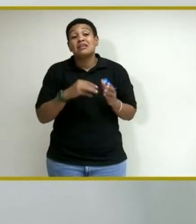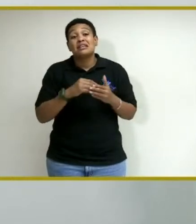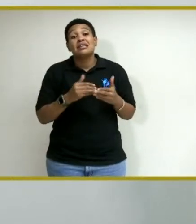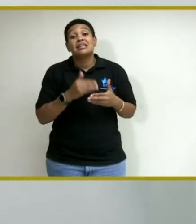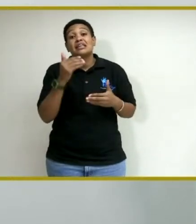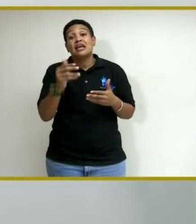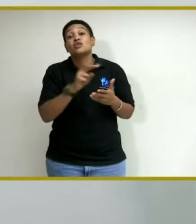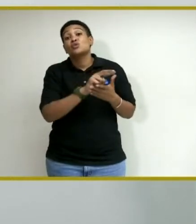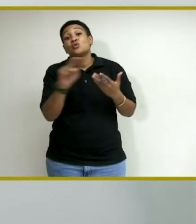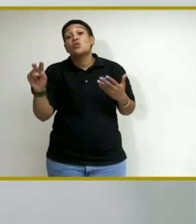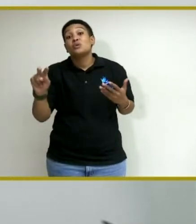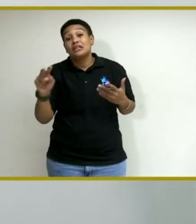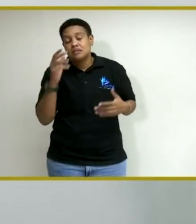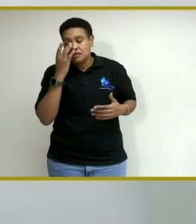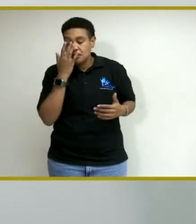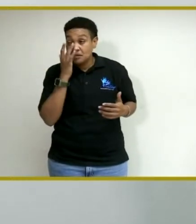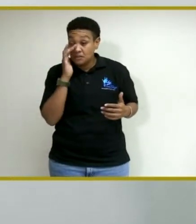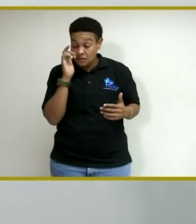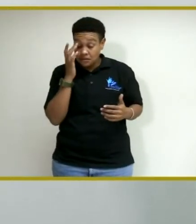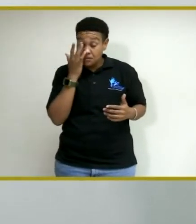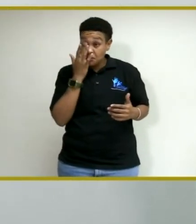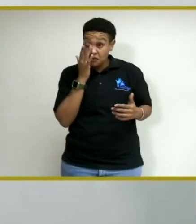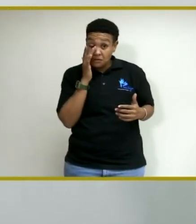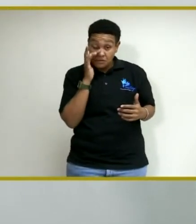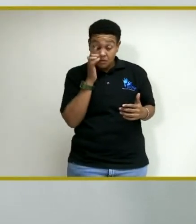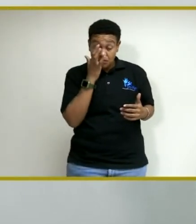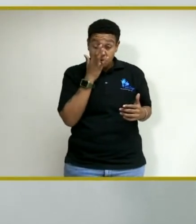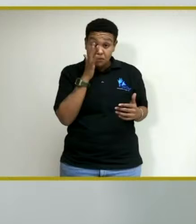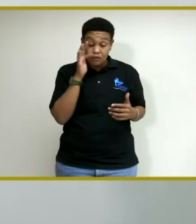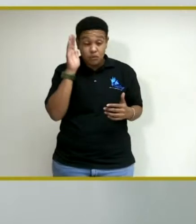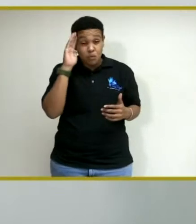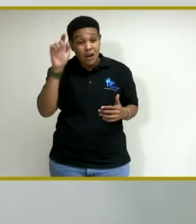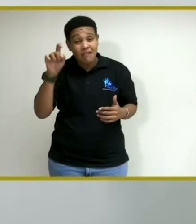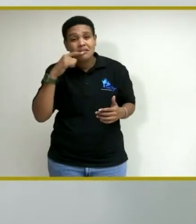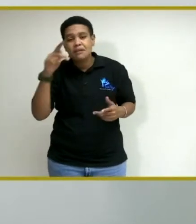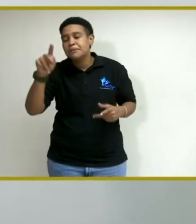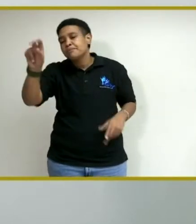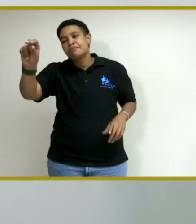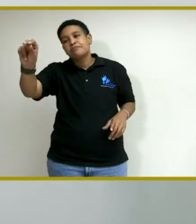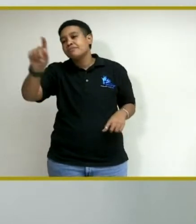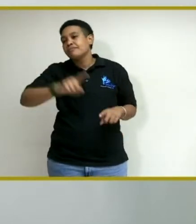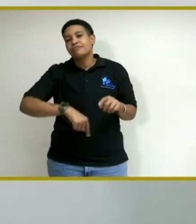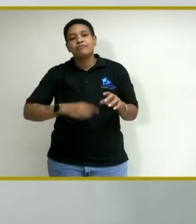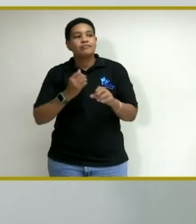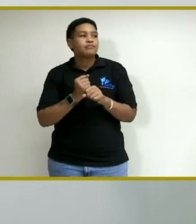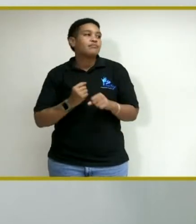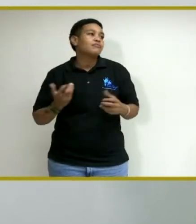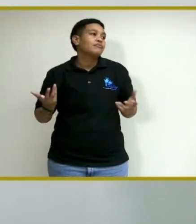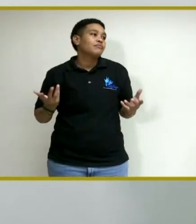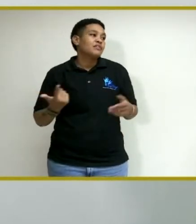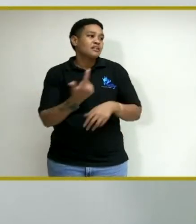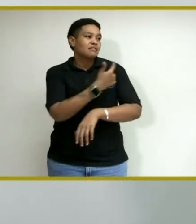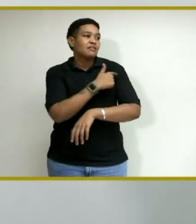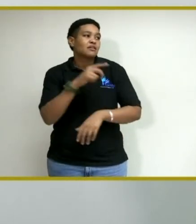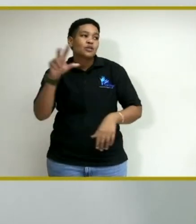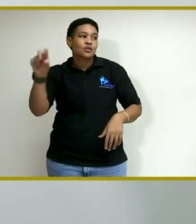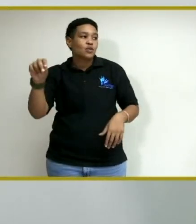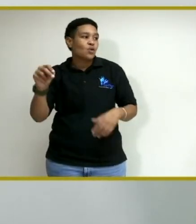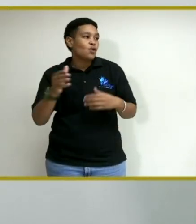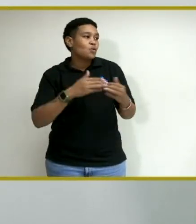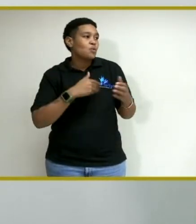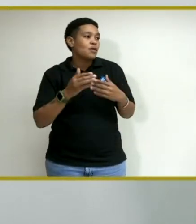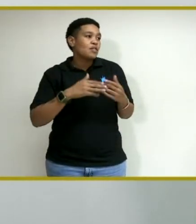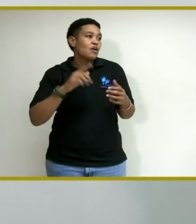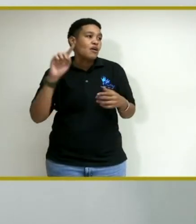2 weeks, we're going to have to tell some persons, no, you cannot get the vaccine, whether first